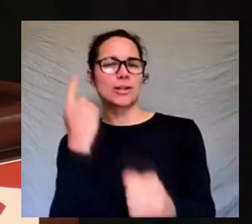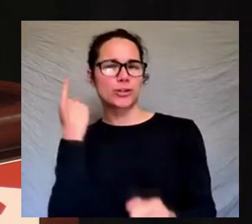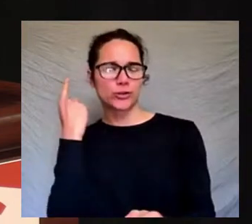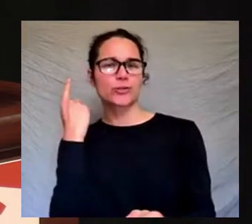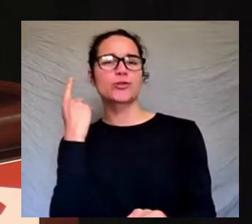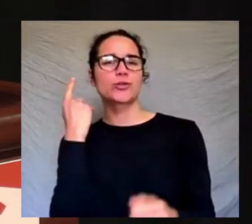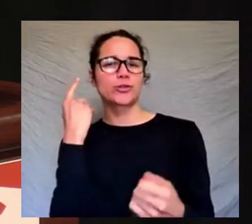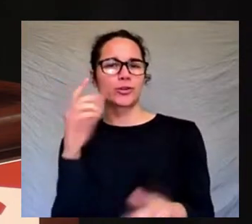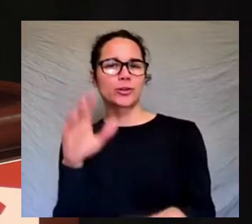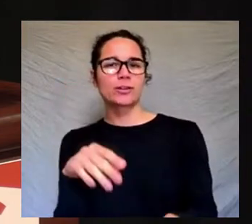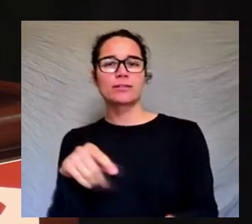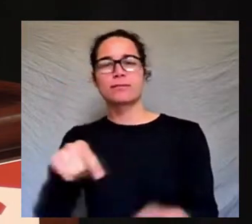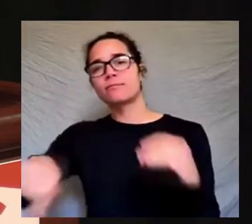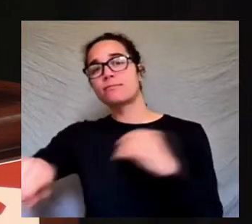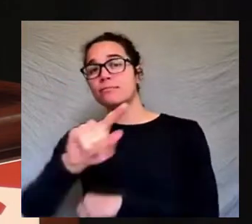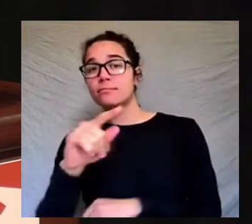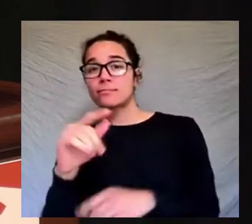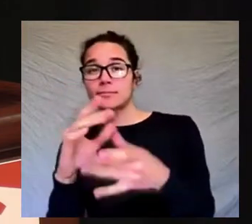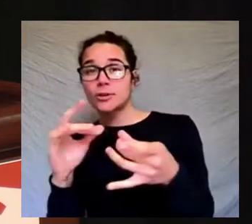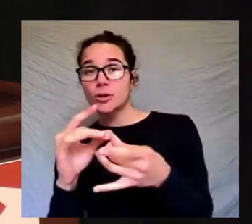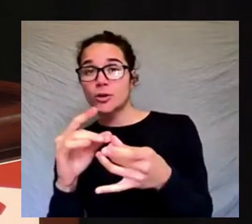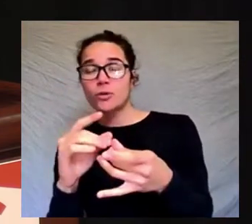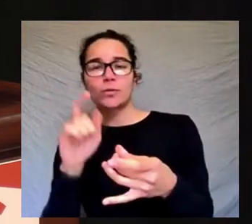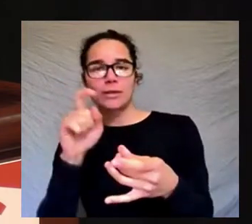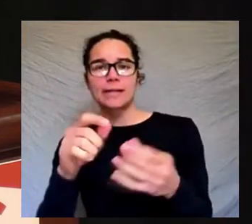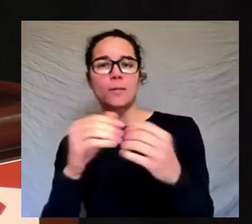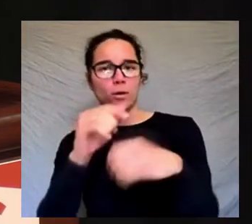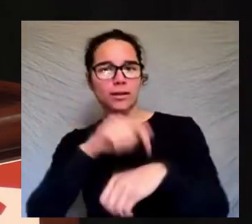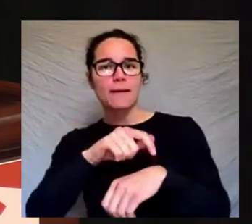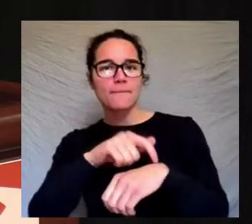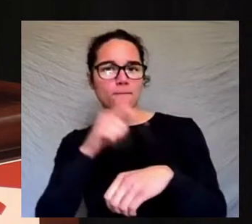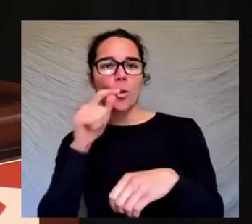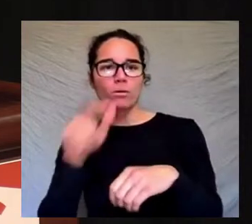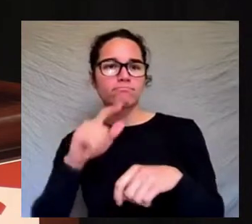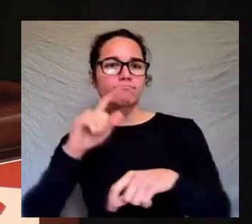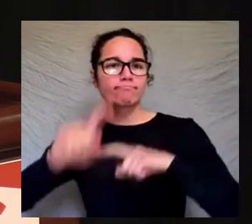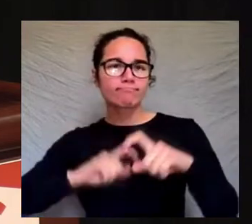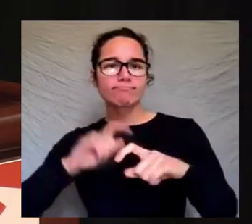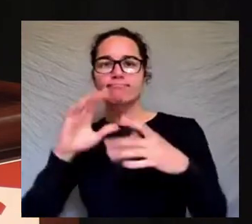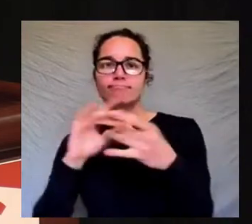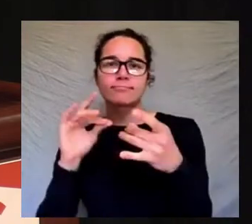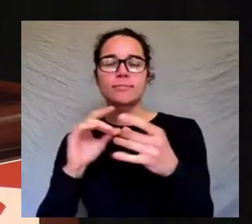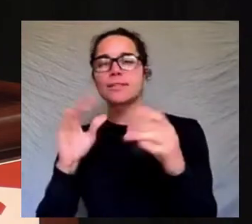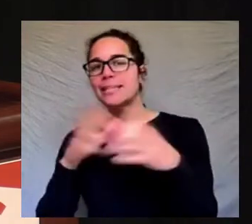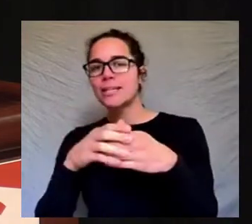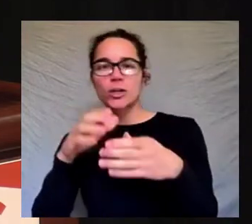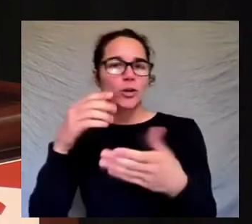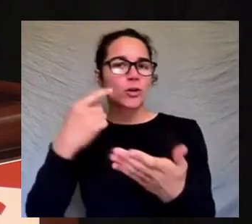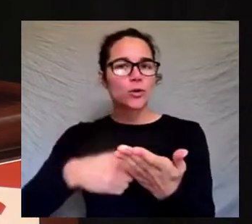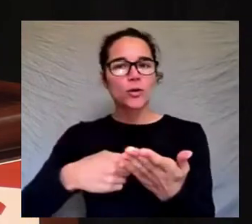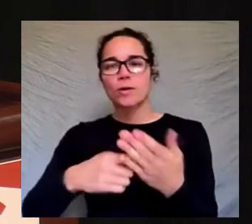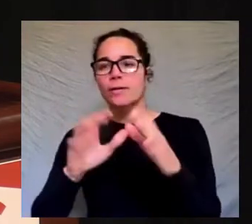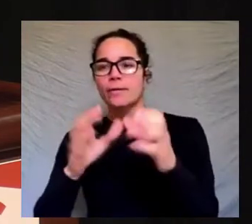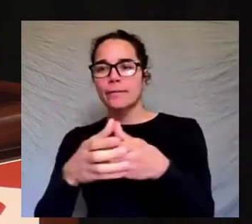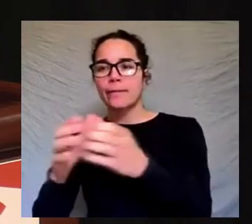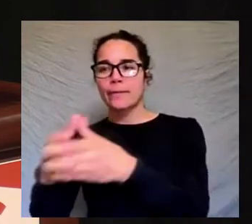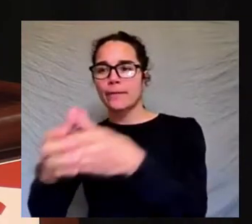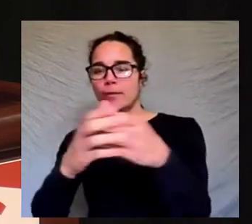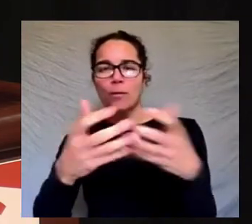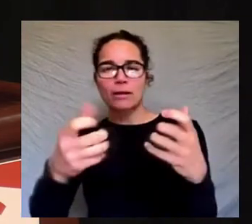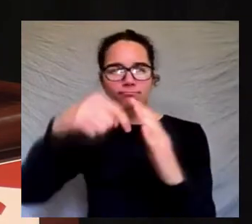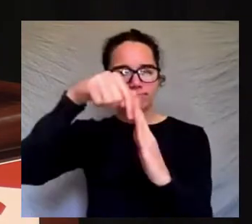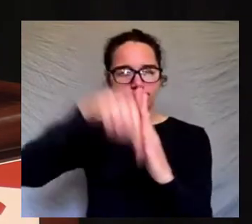guys said, we need to have more time to talk in depth with our groups. We want to go in depth in smaller groups. So